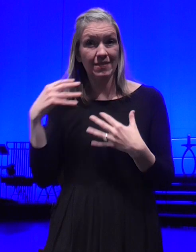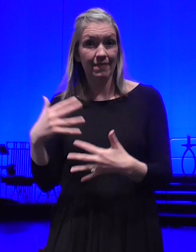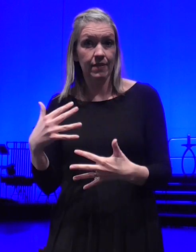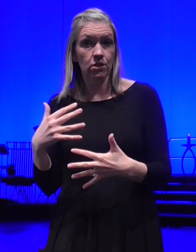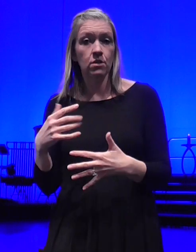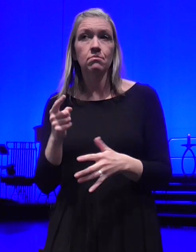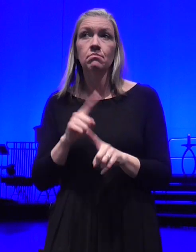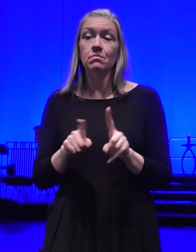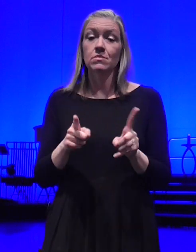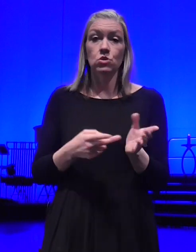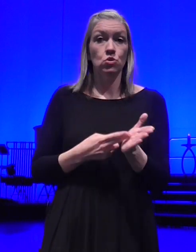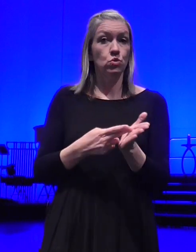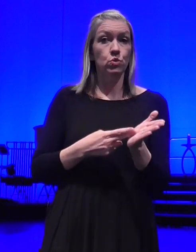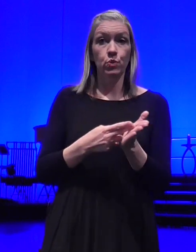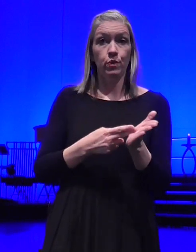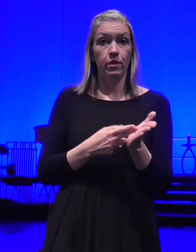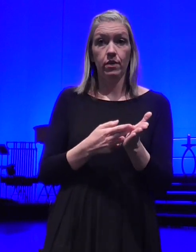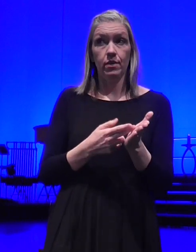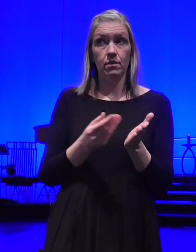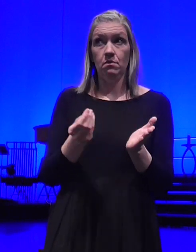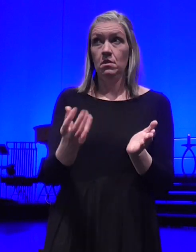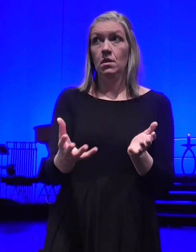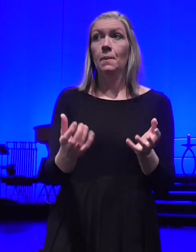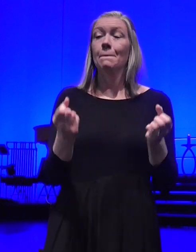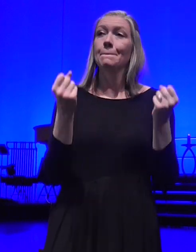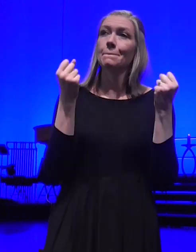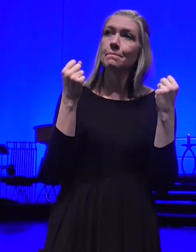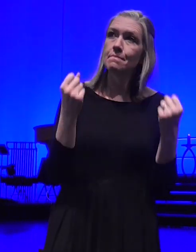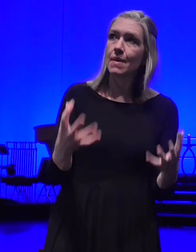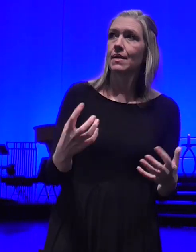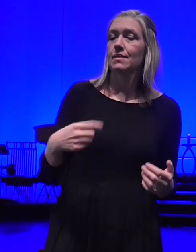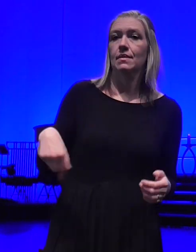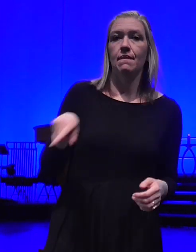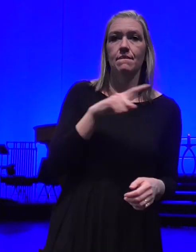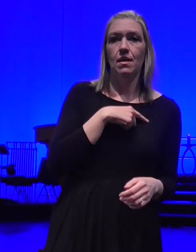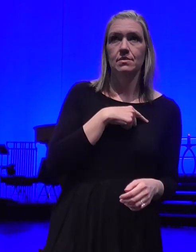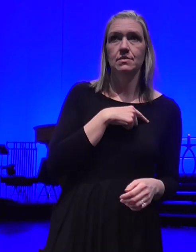truth of it is that for many of us,